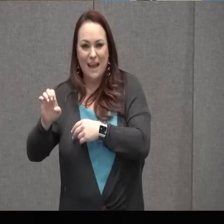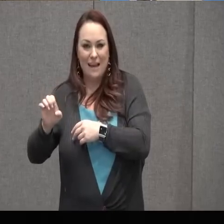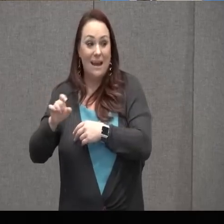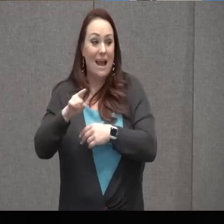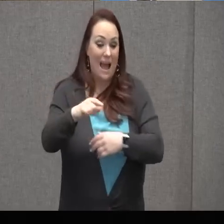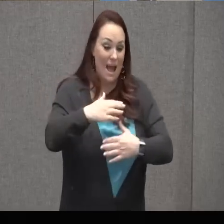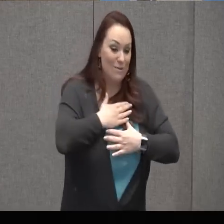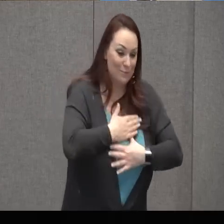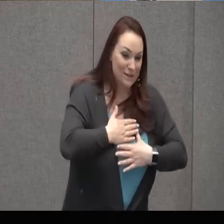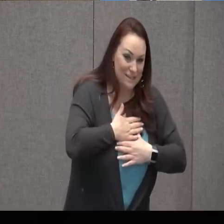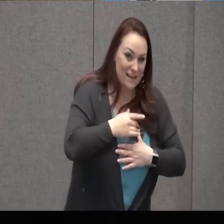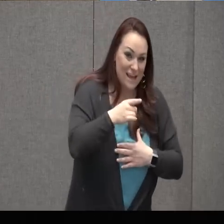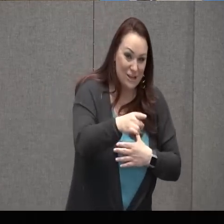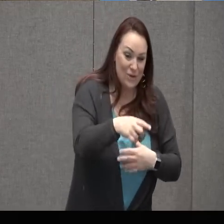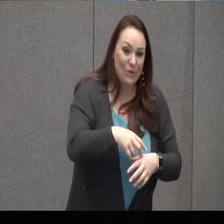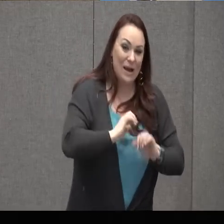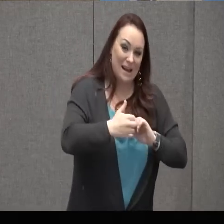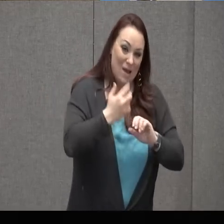today.